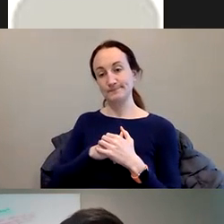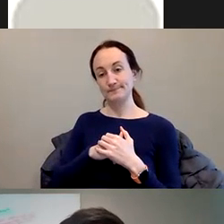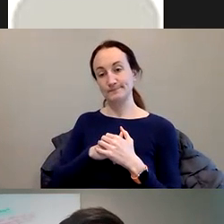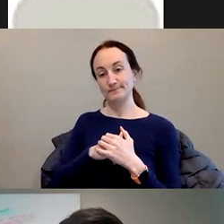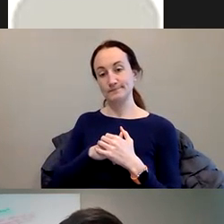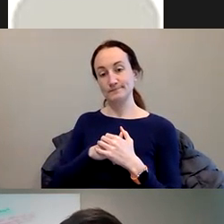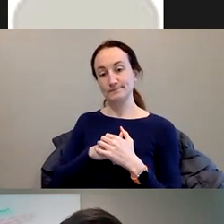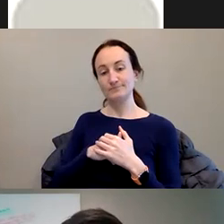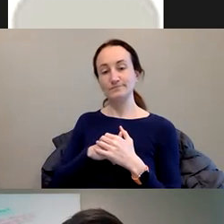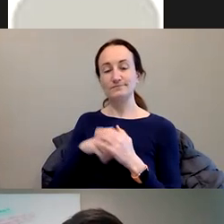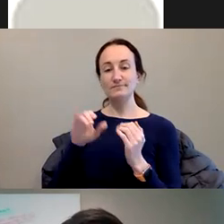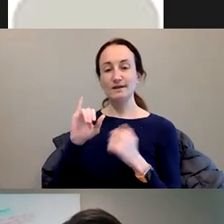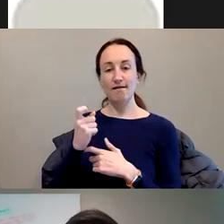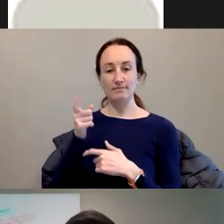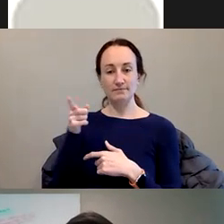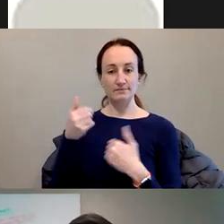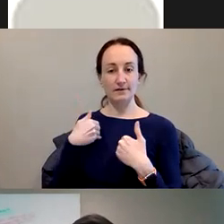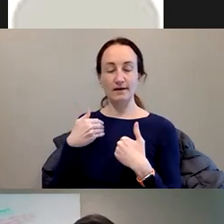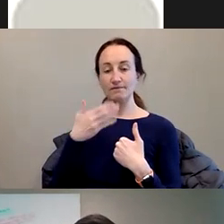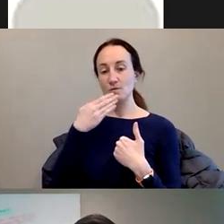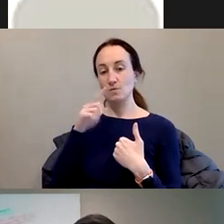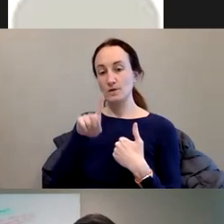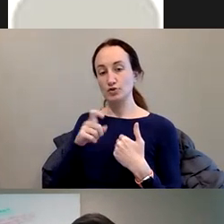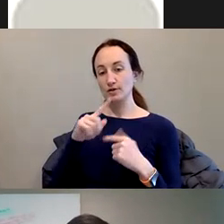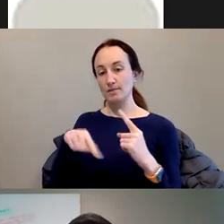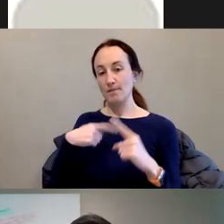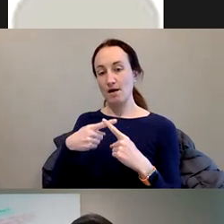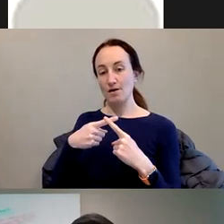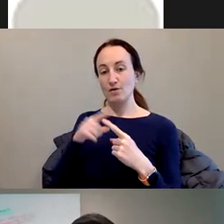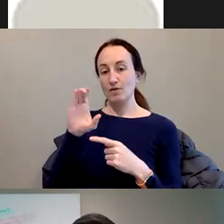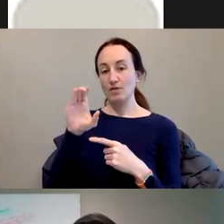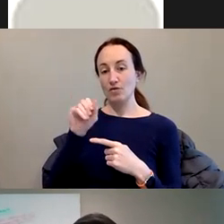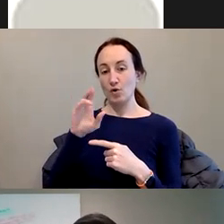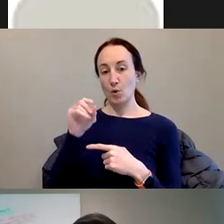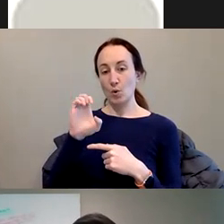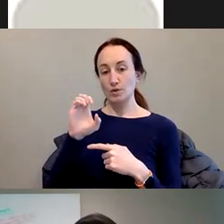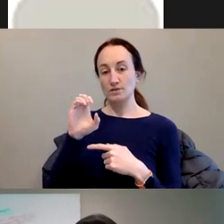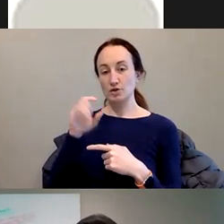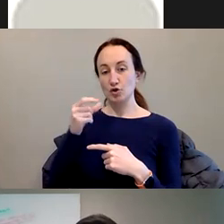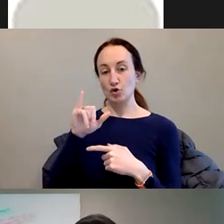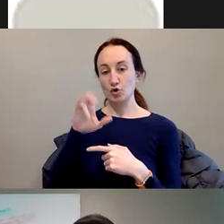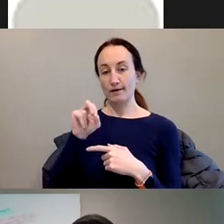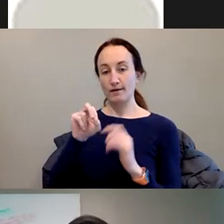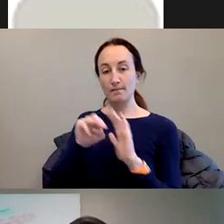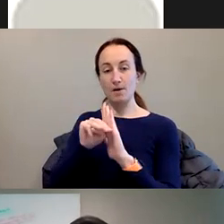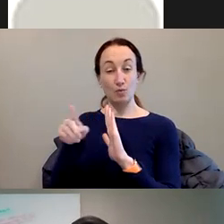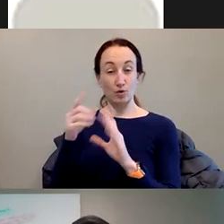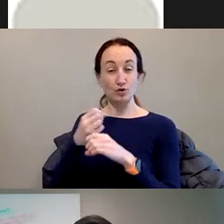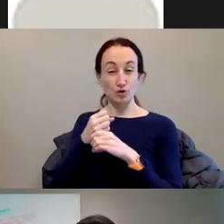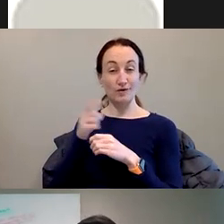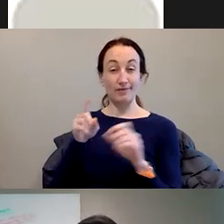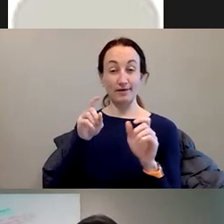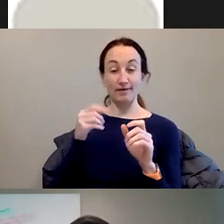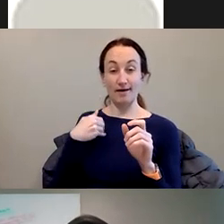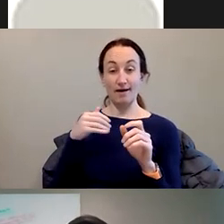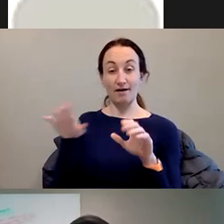Great. I have a question about the coarsening model that you talked about, like where you took multiple amino acids